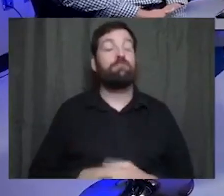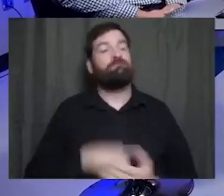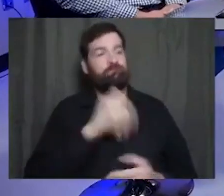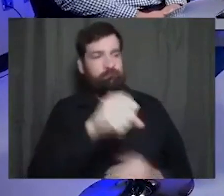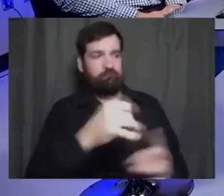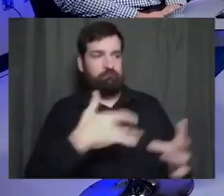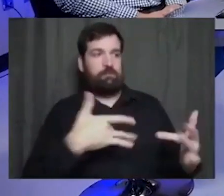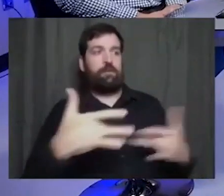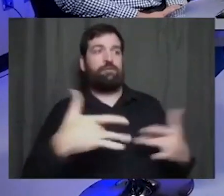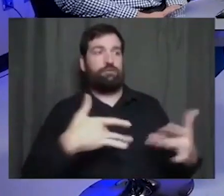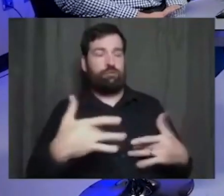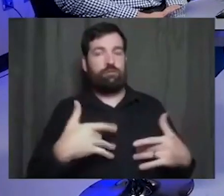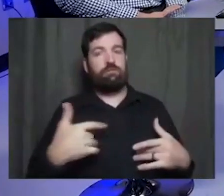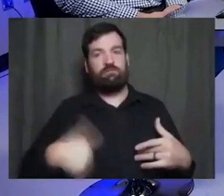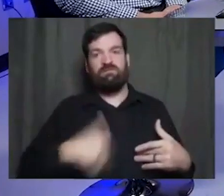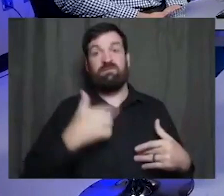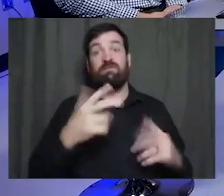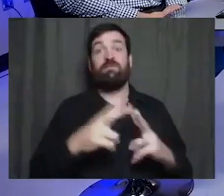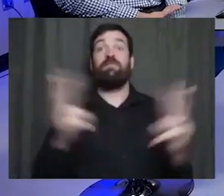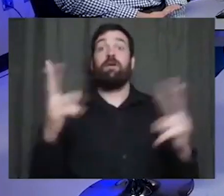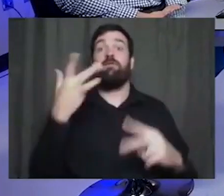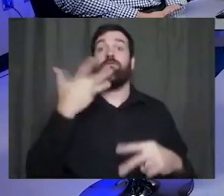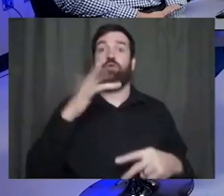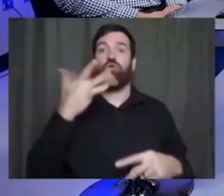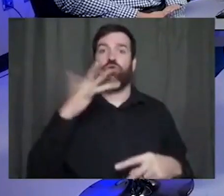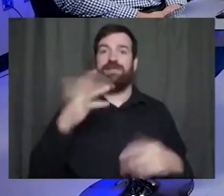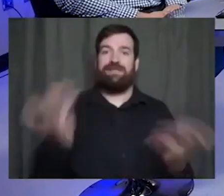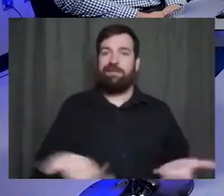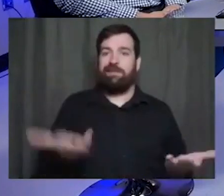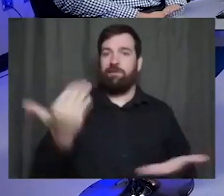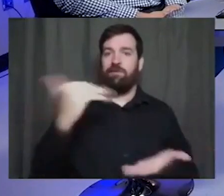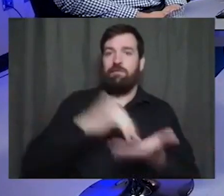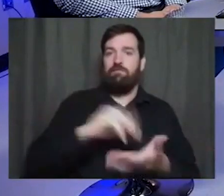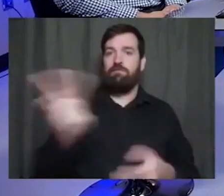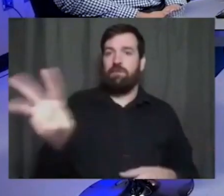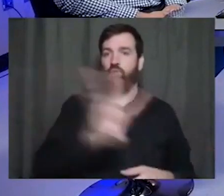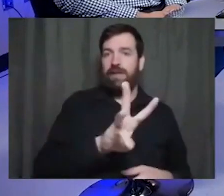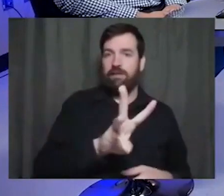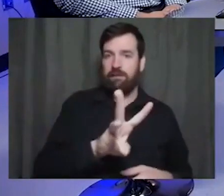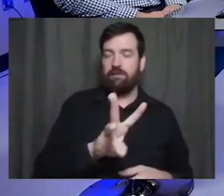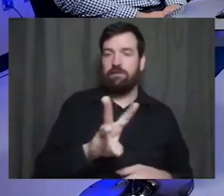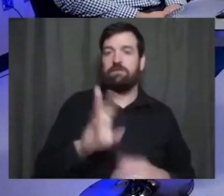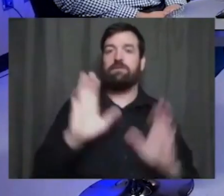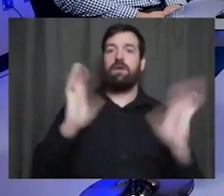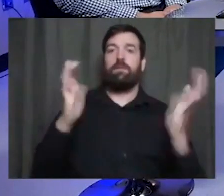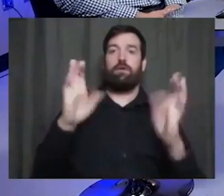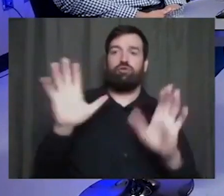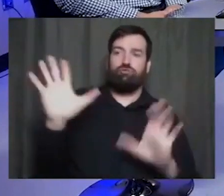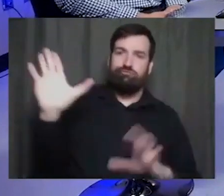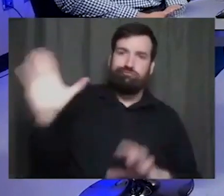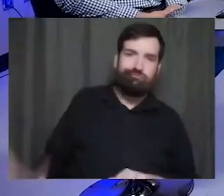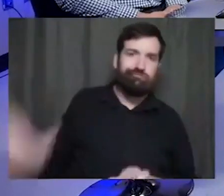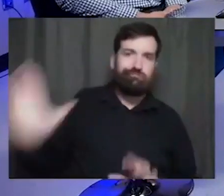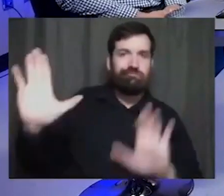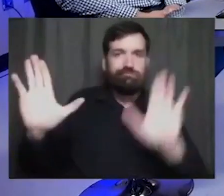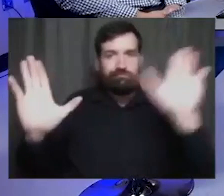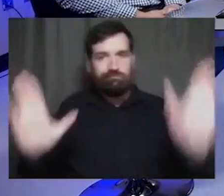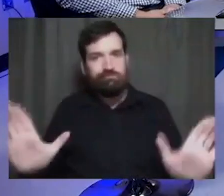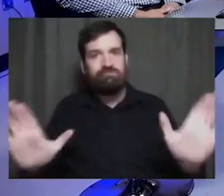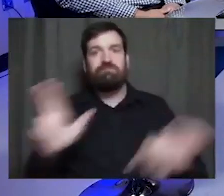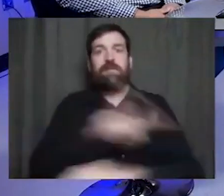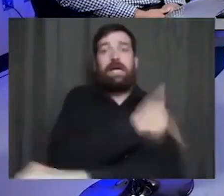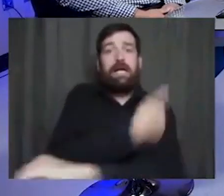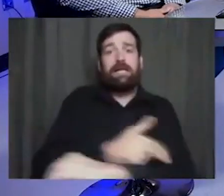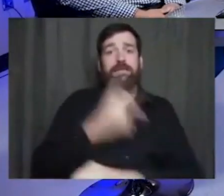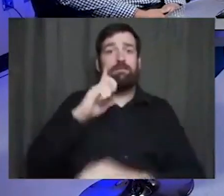very fortunate, I think, here in the Midwest compared to some of our sister cities on the coast with hospital capacity issues. We